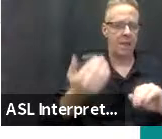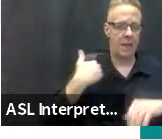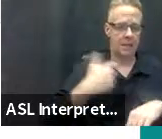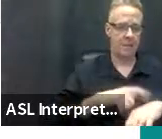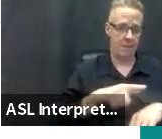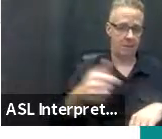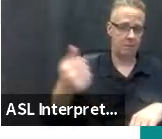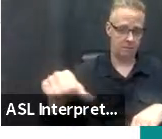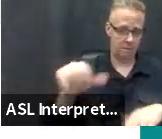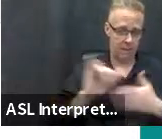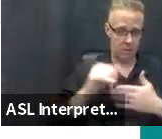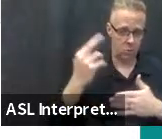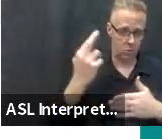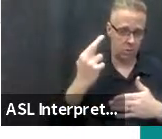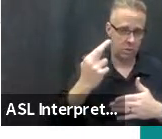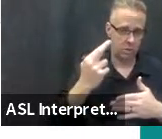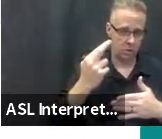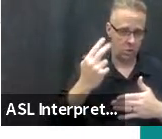around.